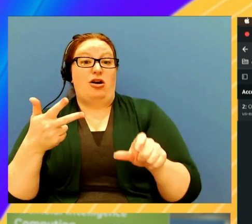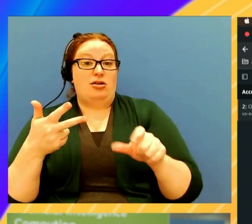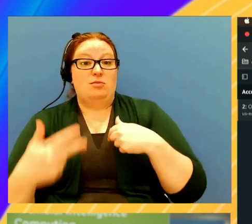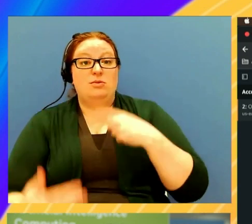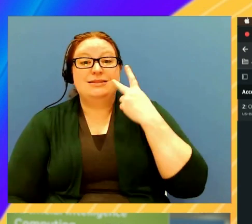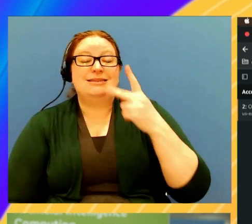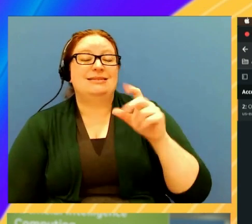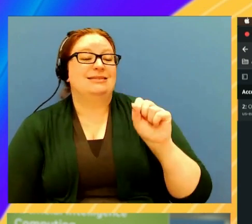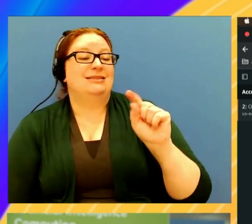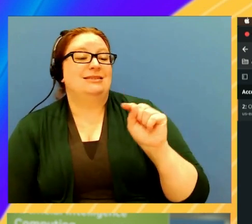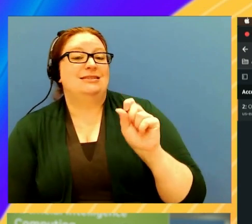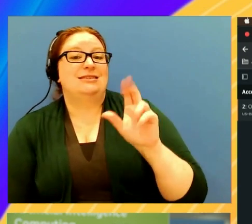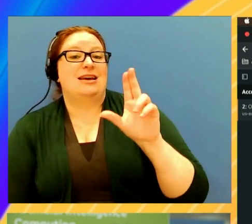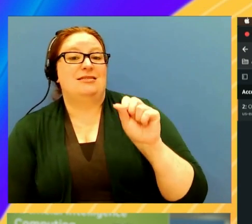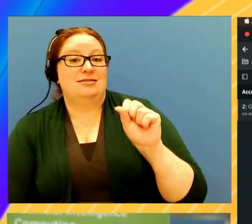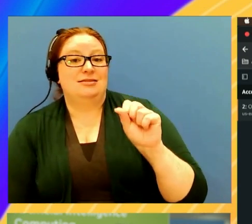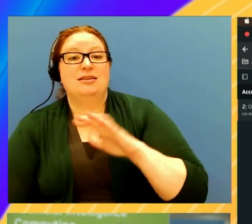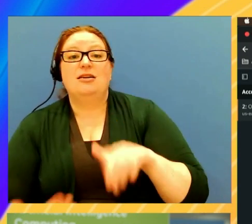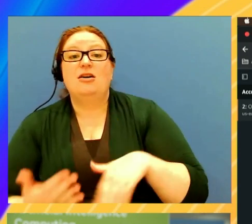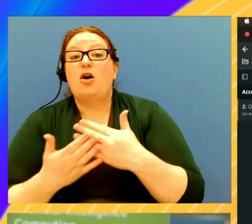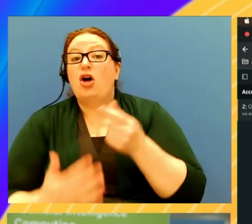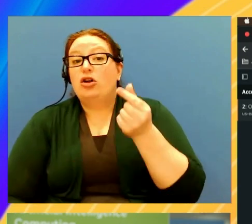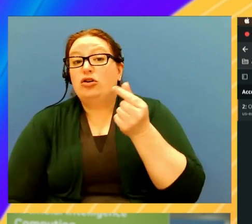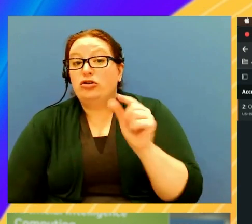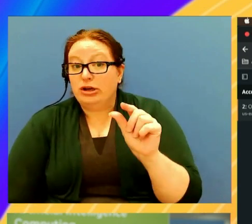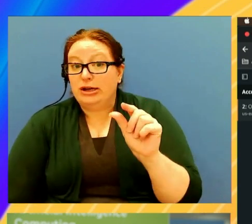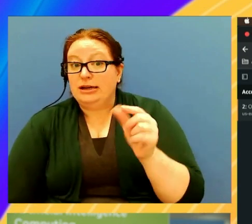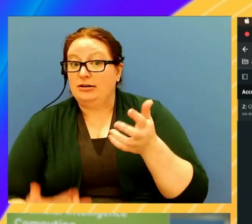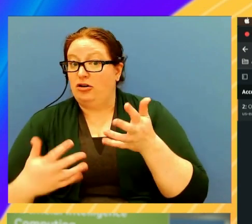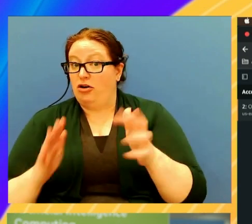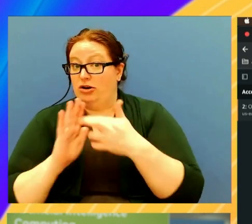So all of the green ones are either registered at an